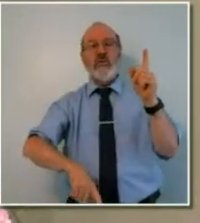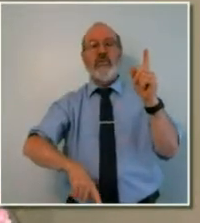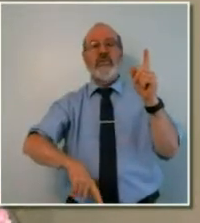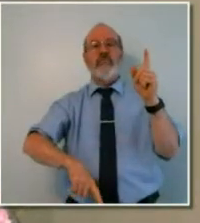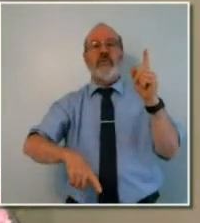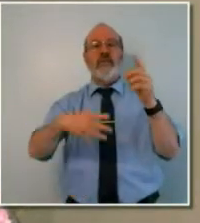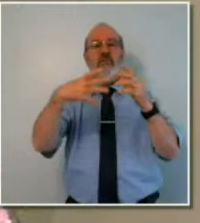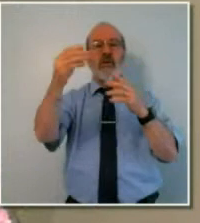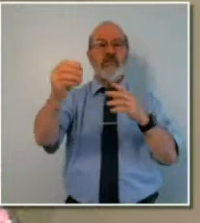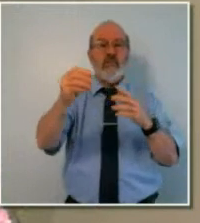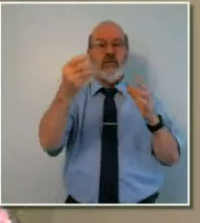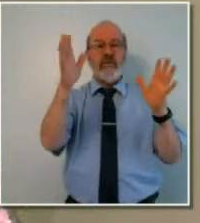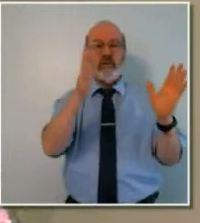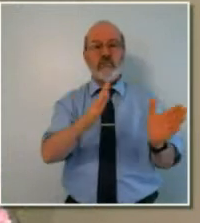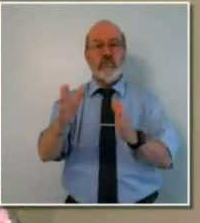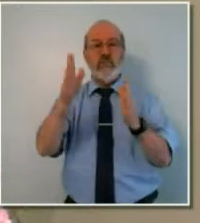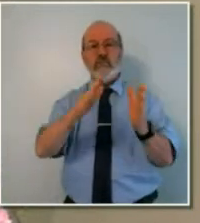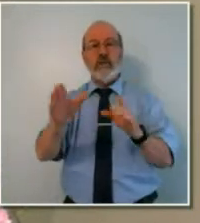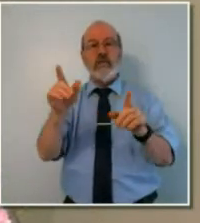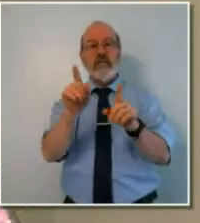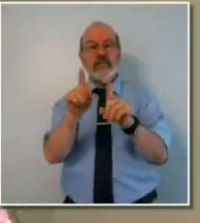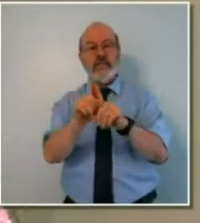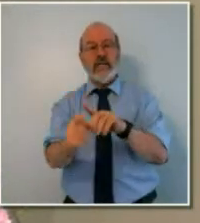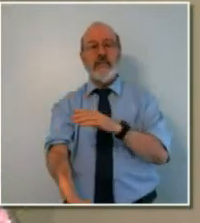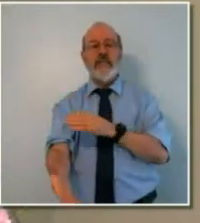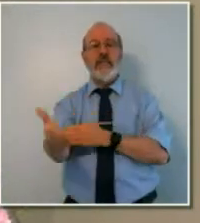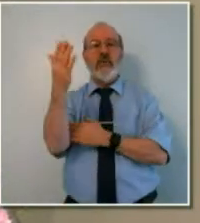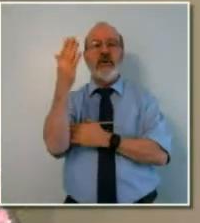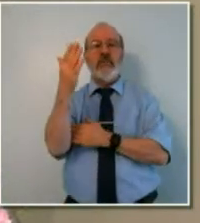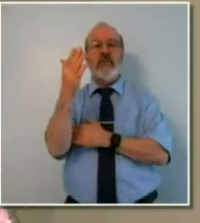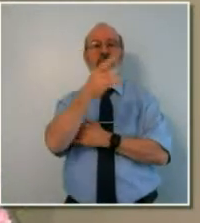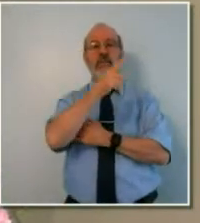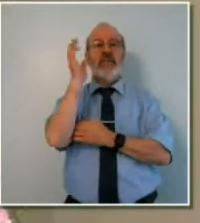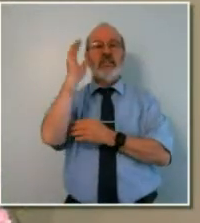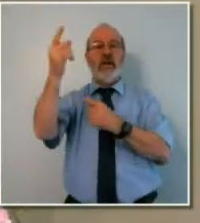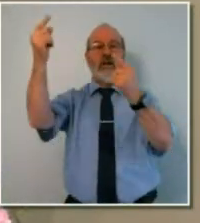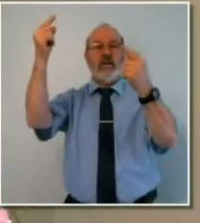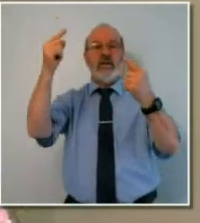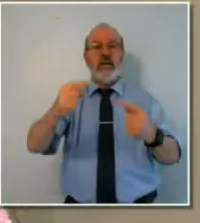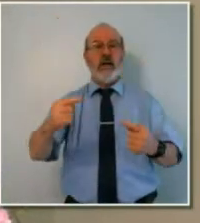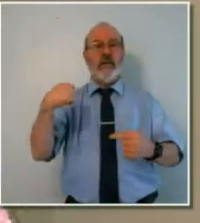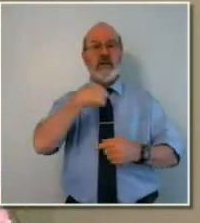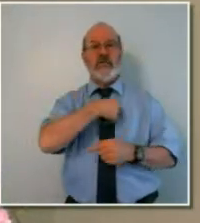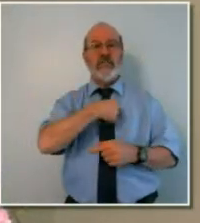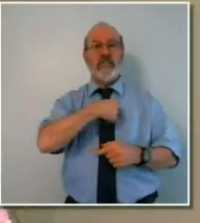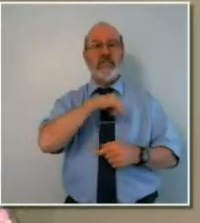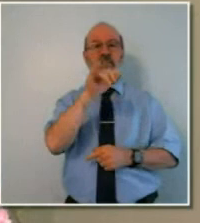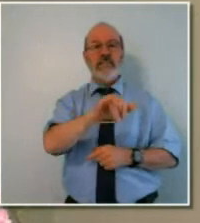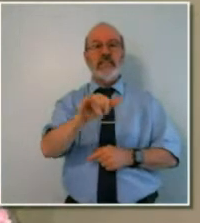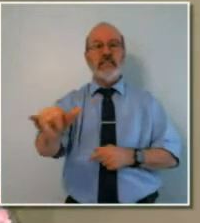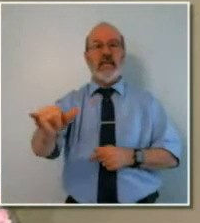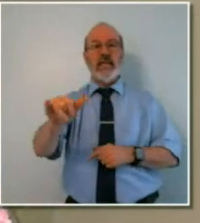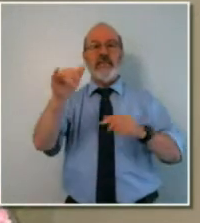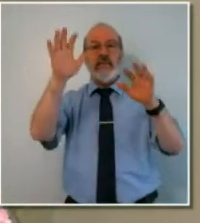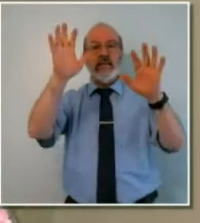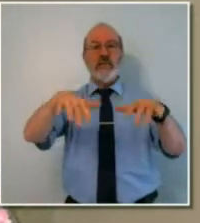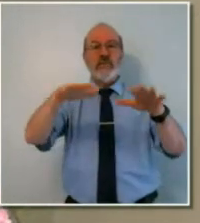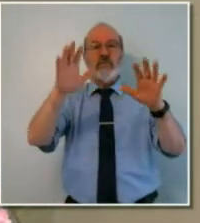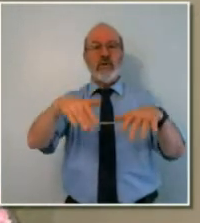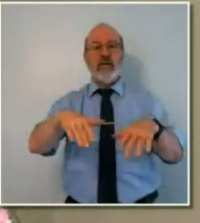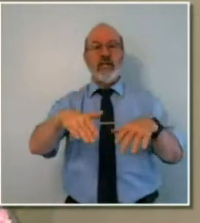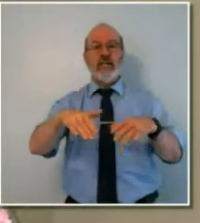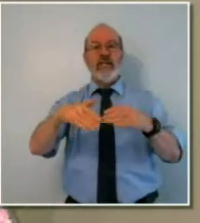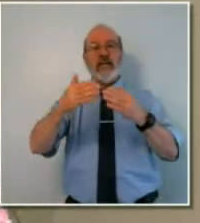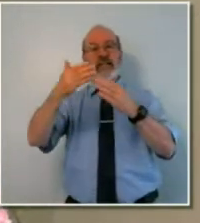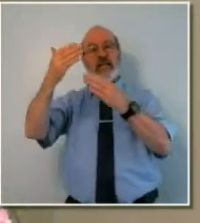is prepared as the morning. And he shall come unto us as the rain, as the